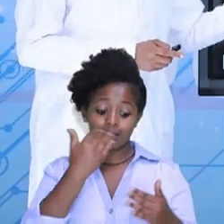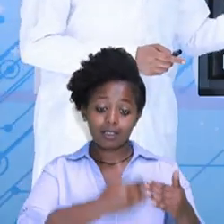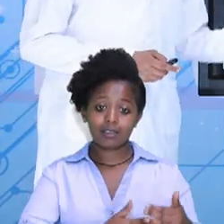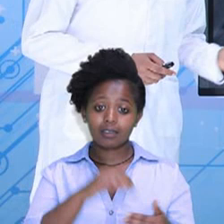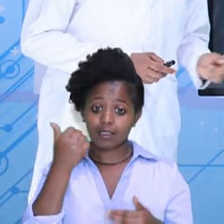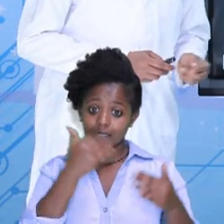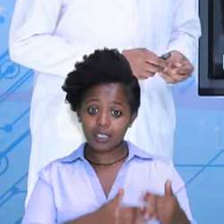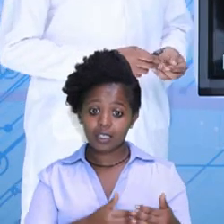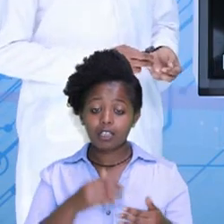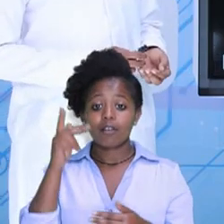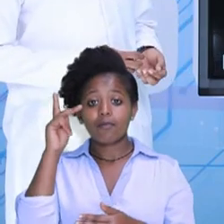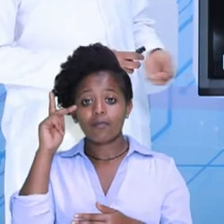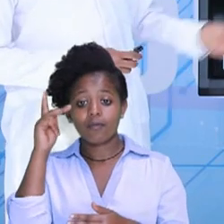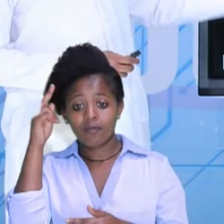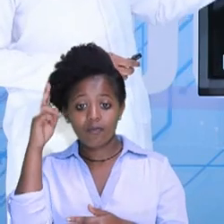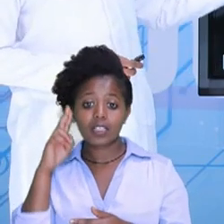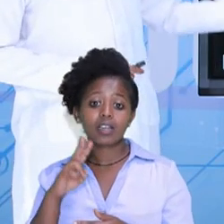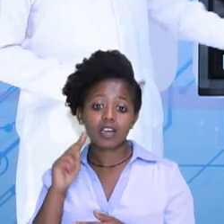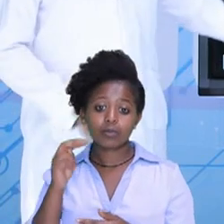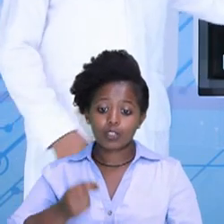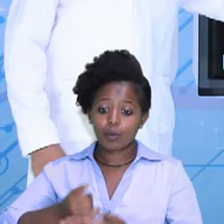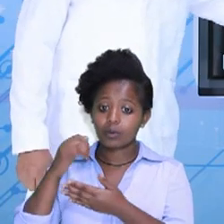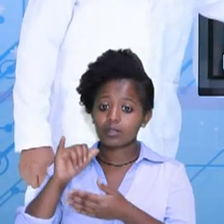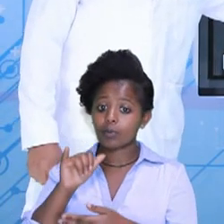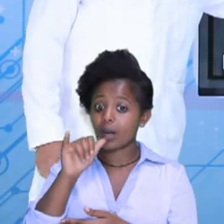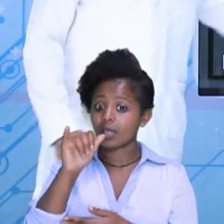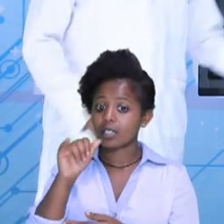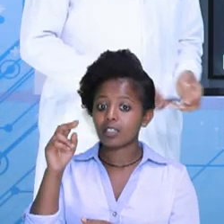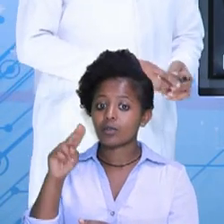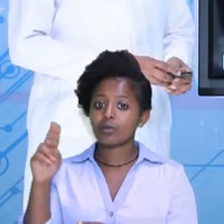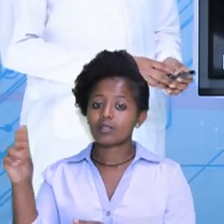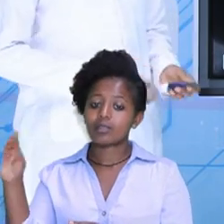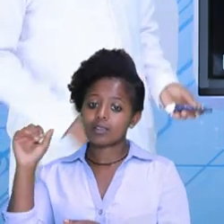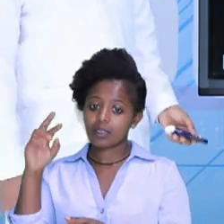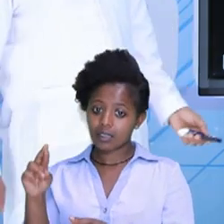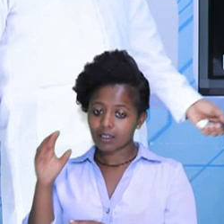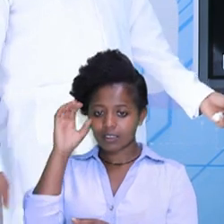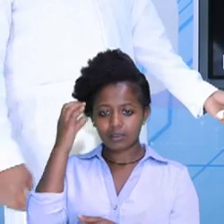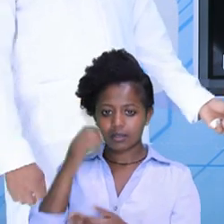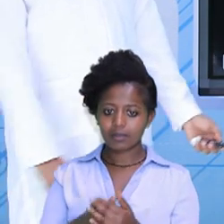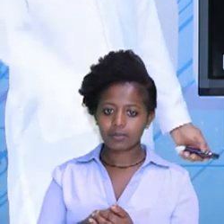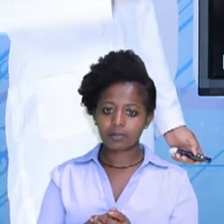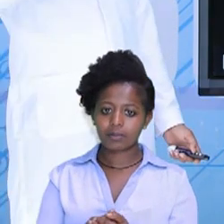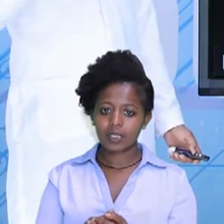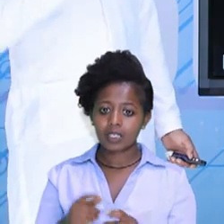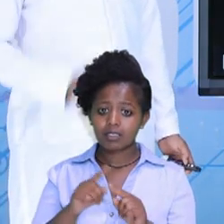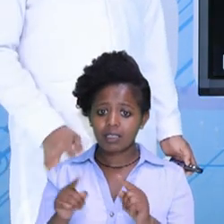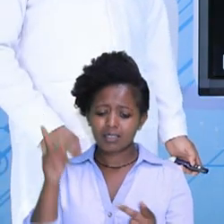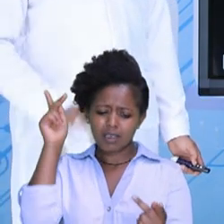the Vietnam Communist state was supported by USSR and China.